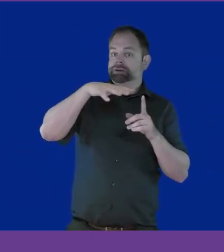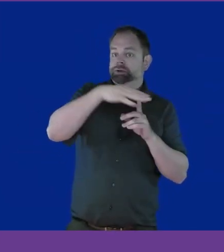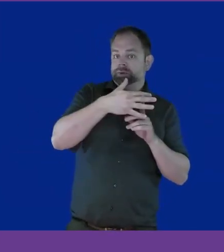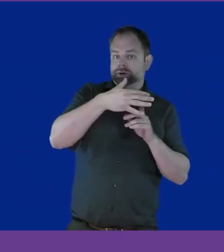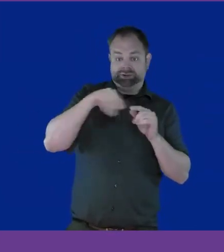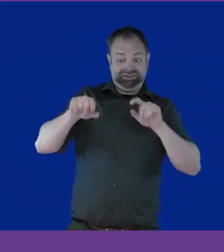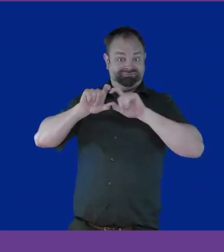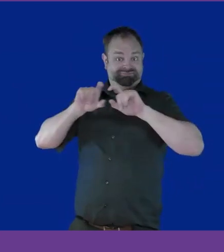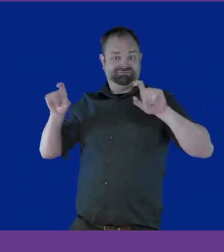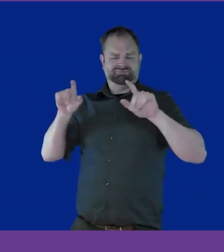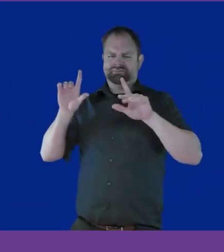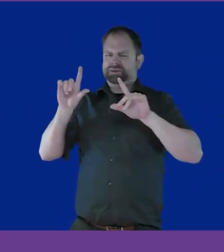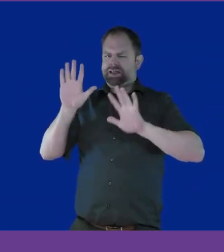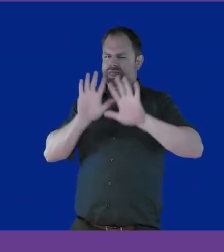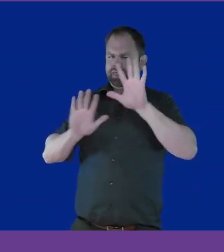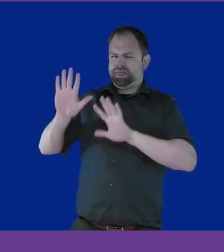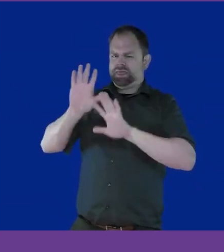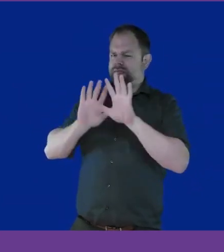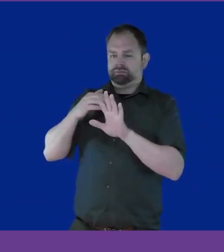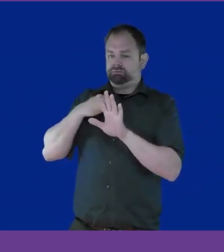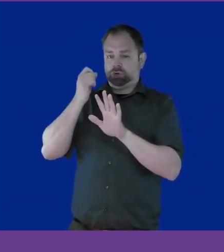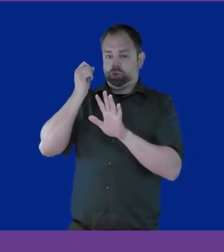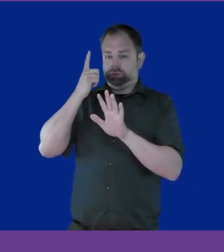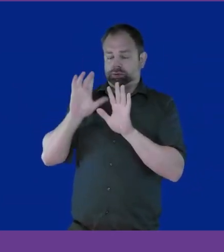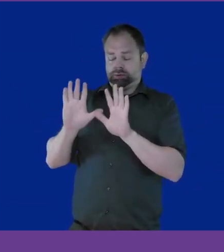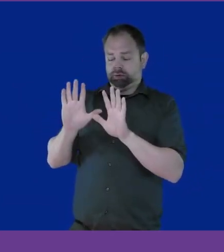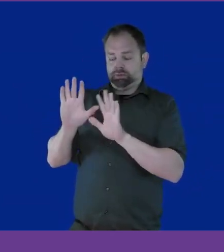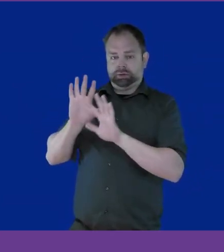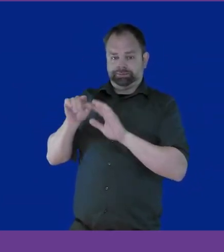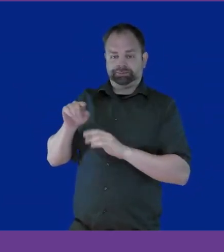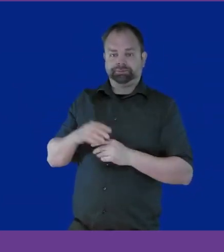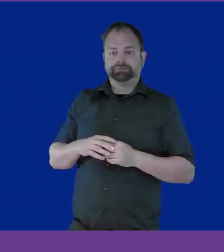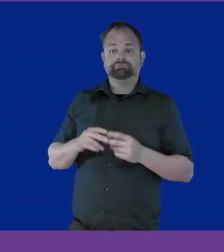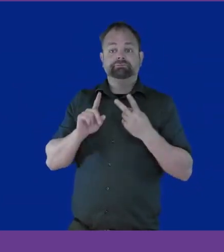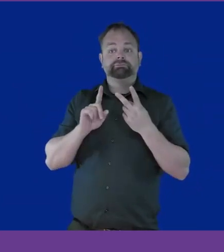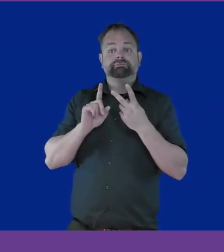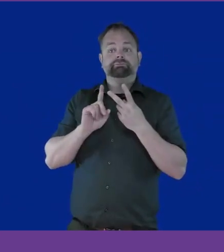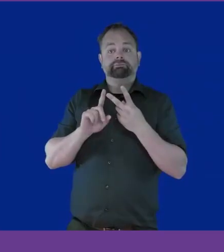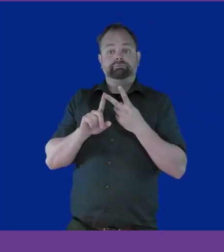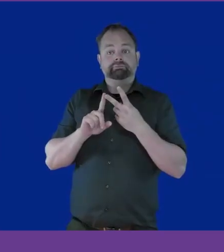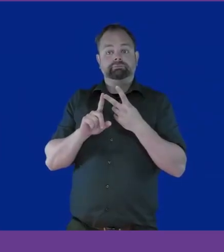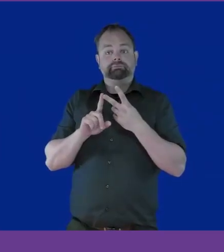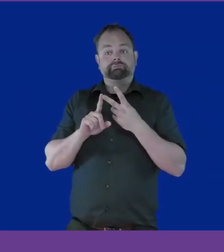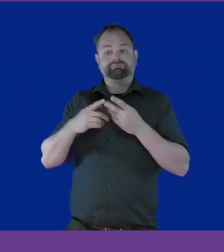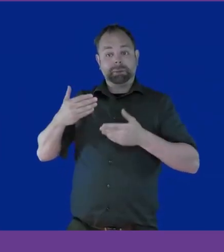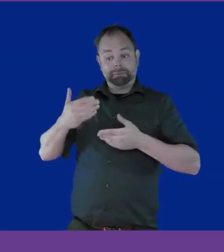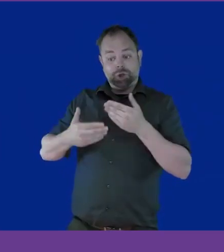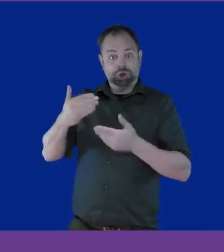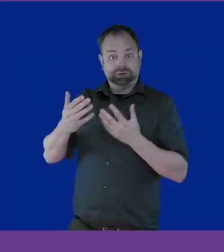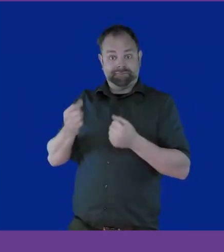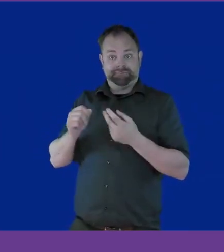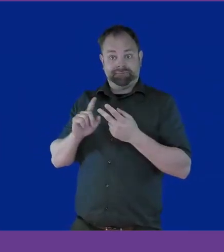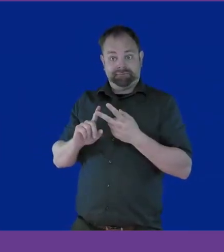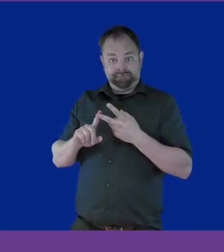method reliant on the use of a smart phone. Now, I think maybe it's relevant to